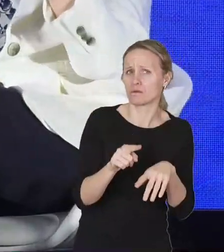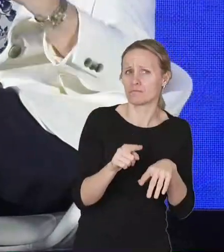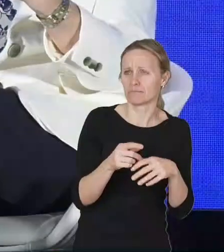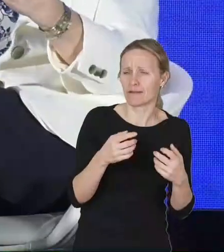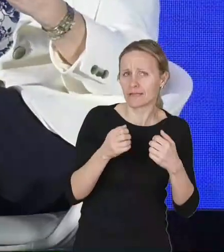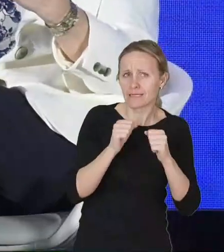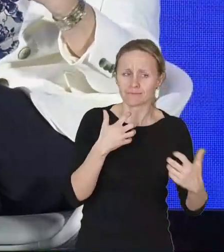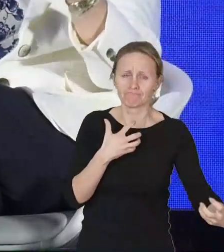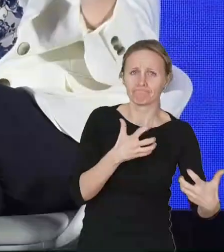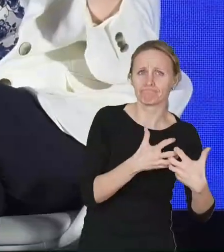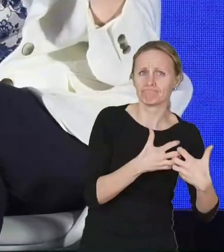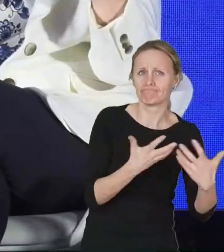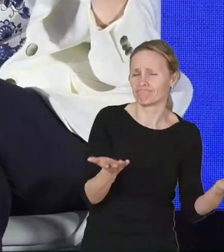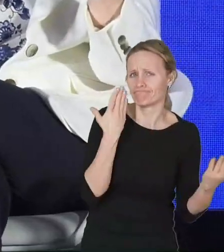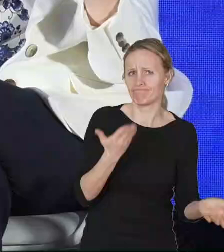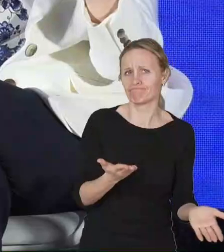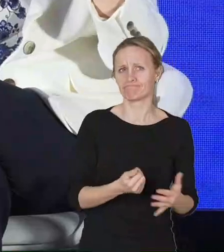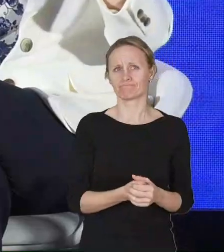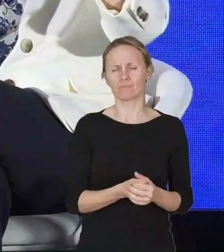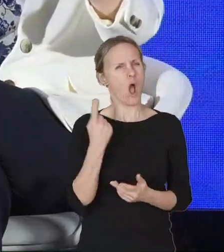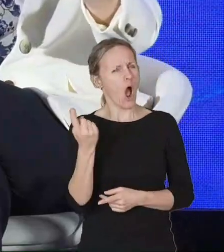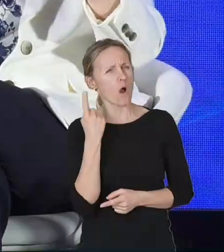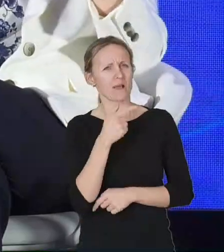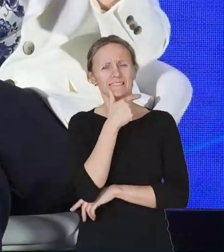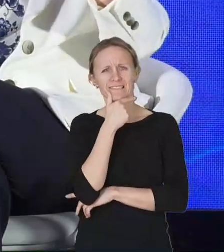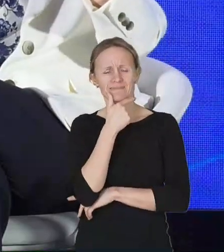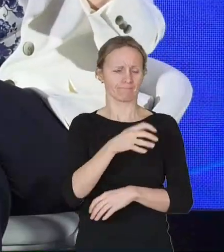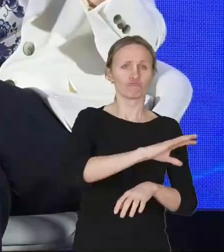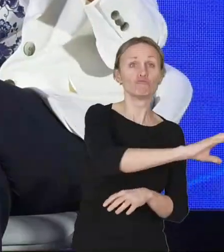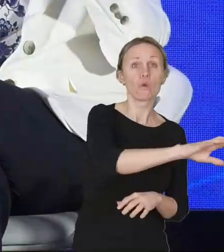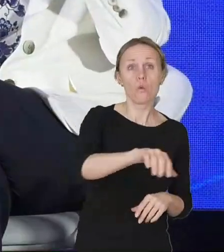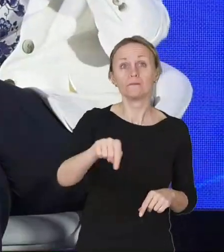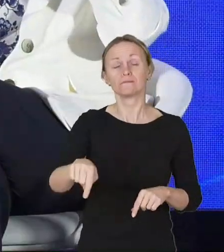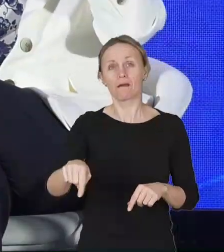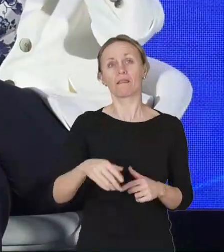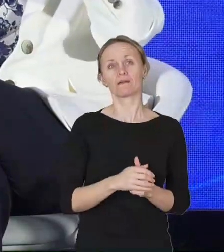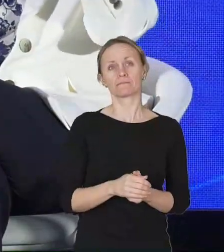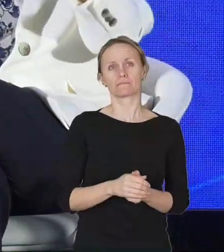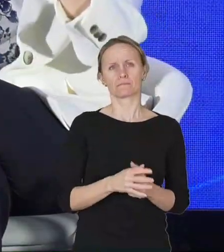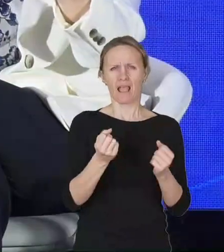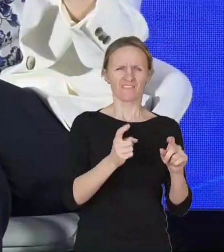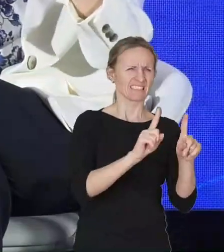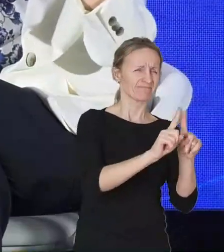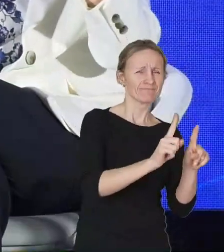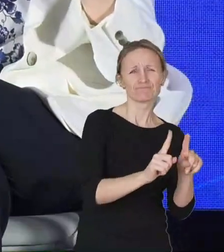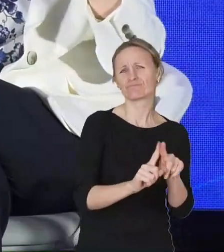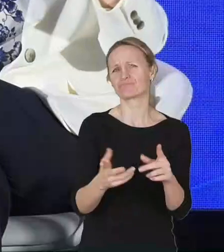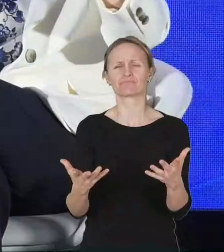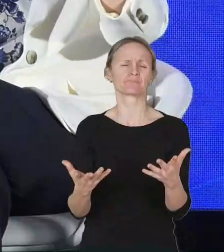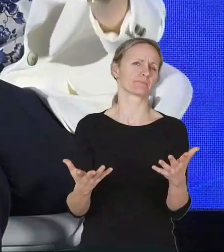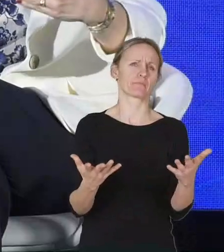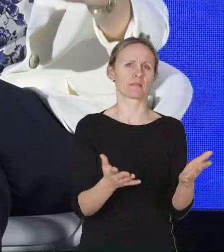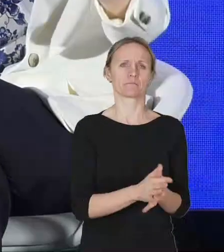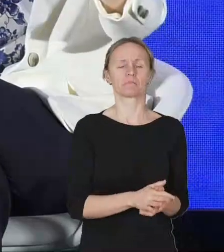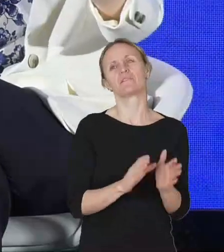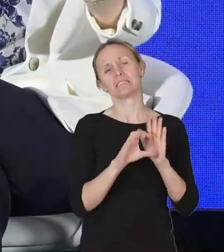that play here. You have, first of all, the strength and the smoothness of the relation